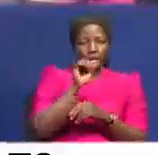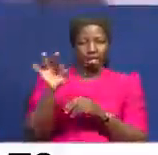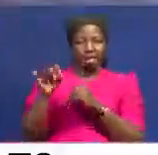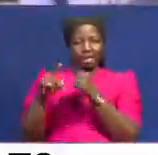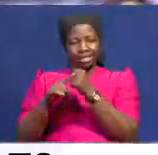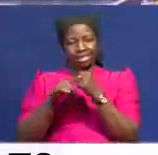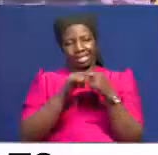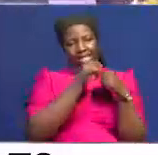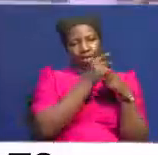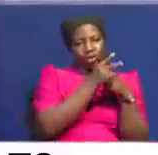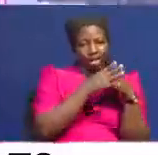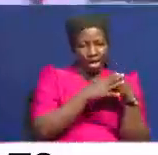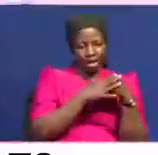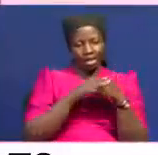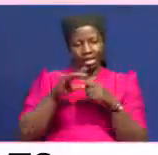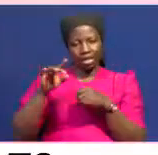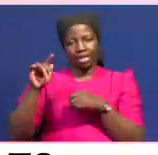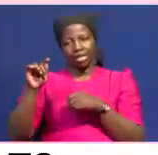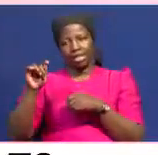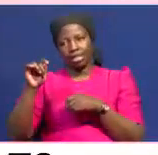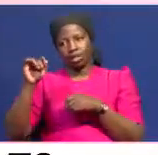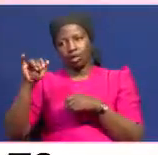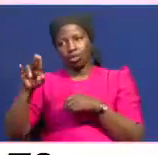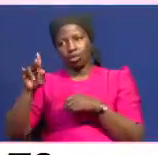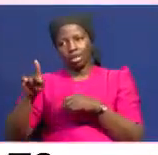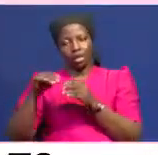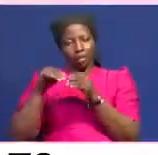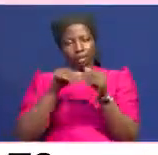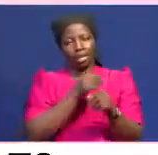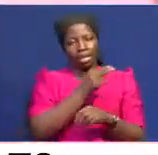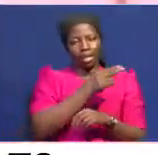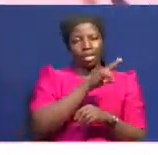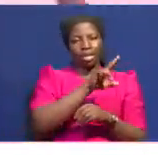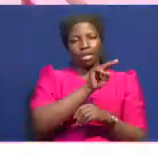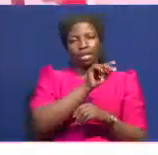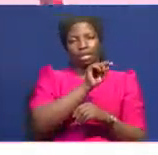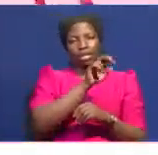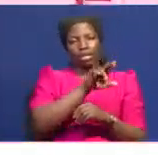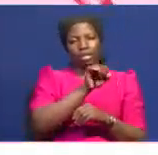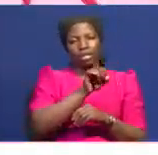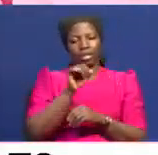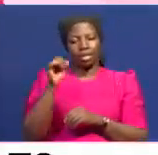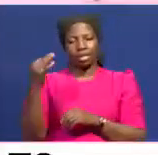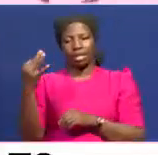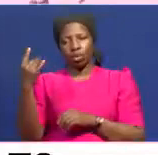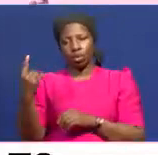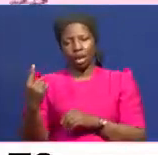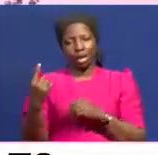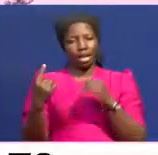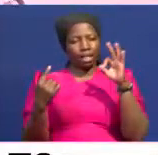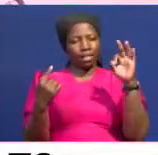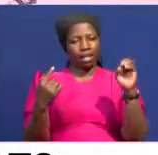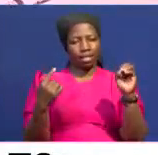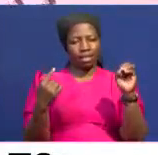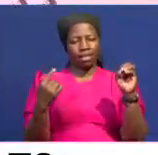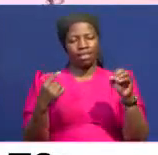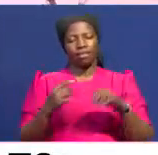36-29, while TUK beat Hunters 31-30. Let's take a look at some of the action.